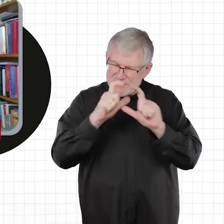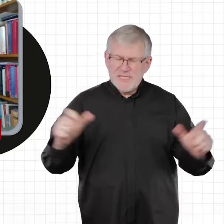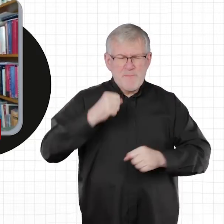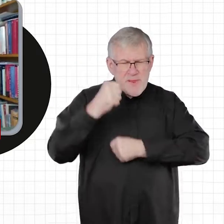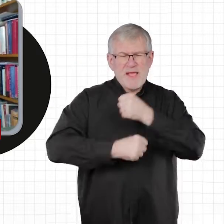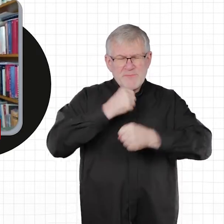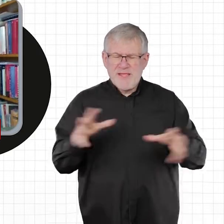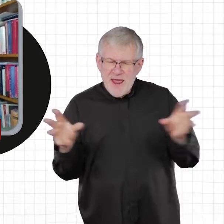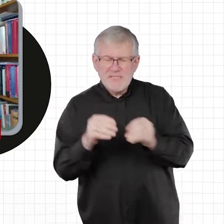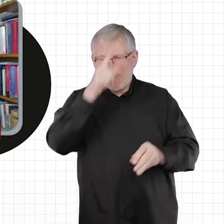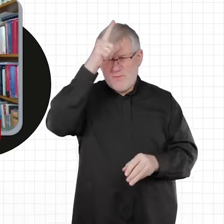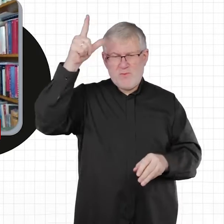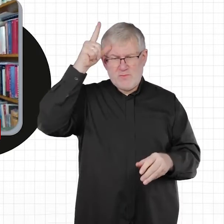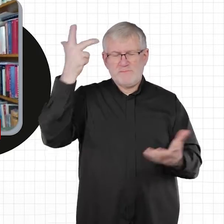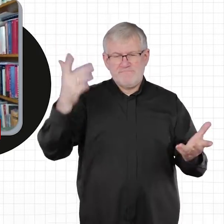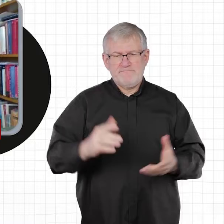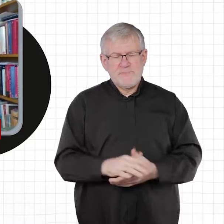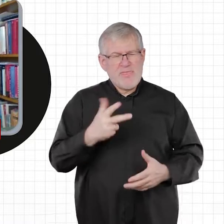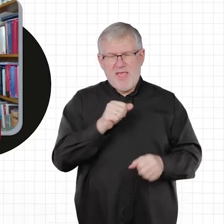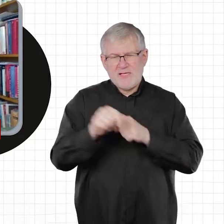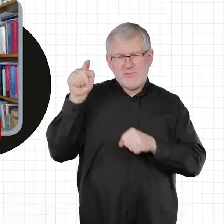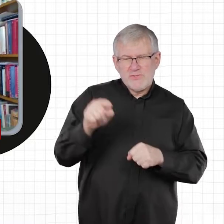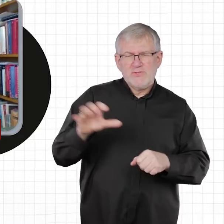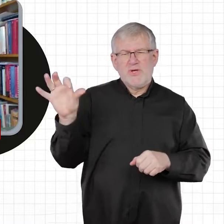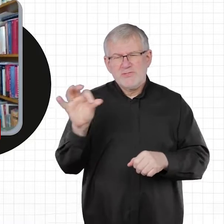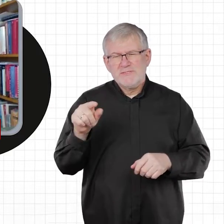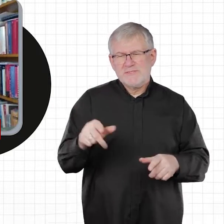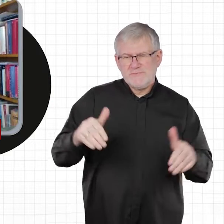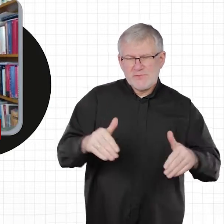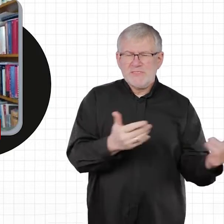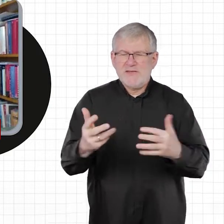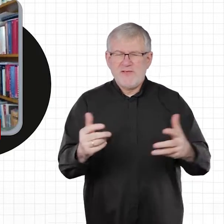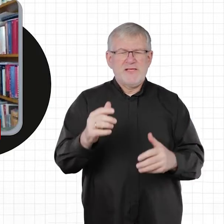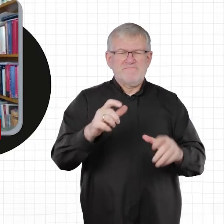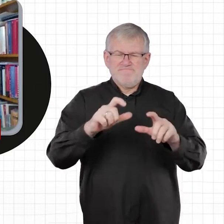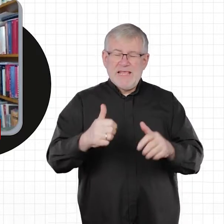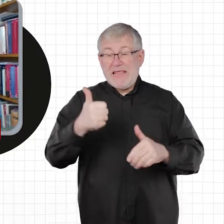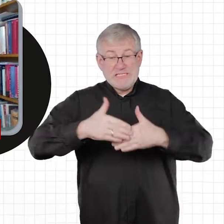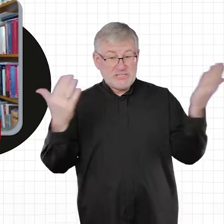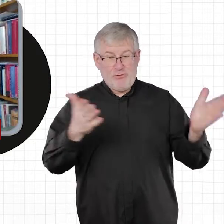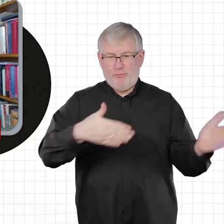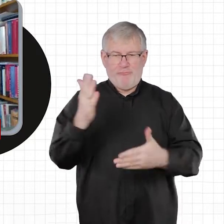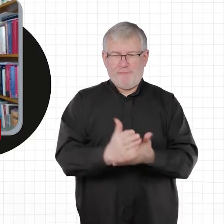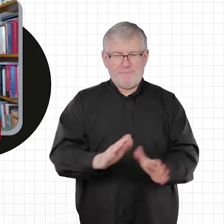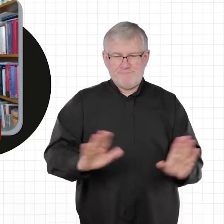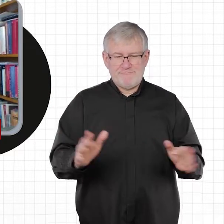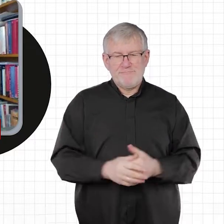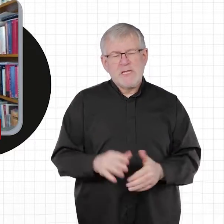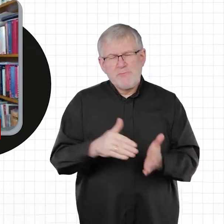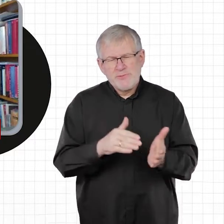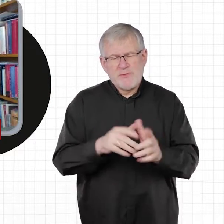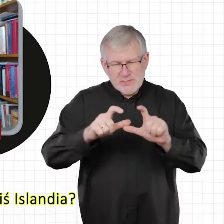more about the context, how it started, maybe some milestones, so we will have this bigger picture how